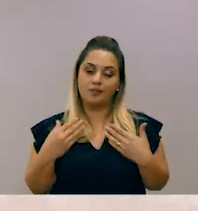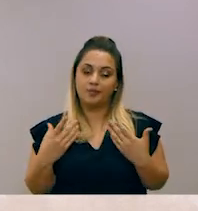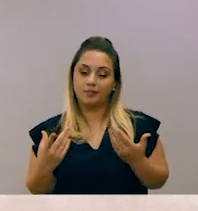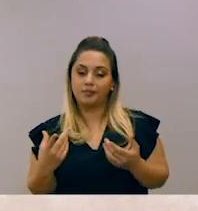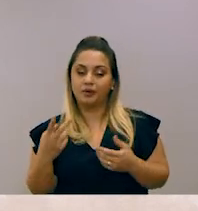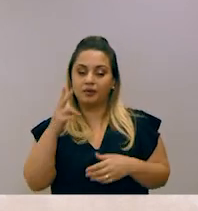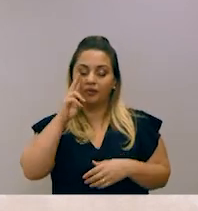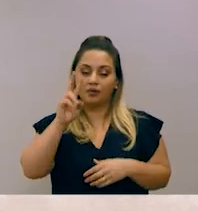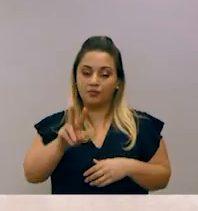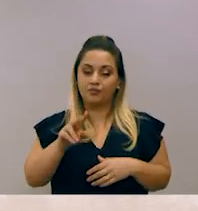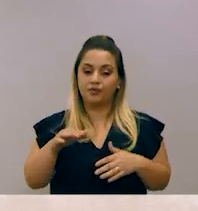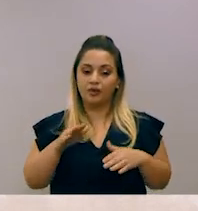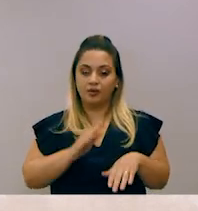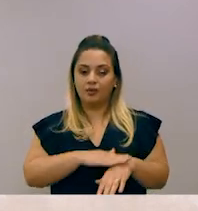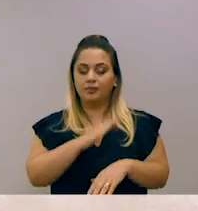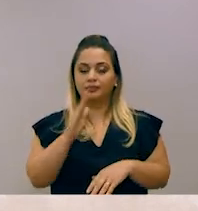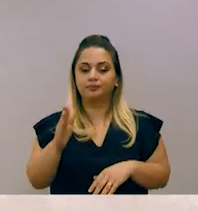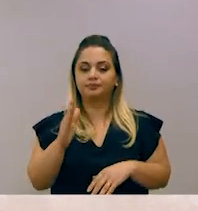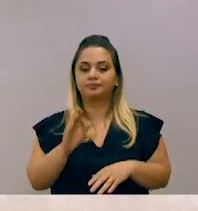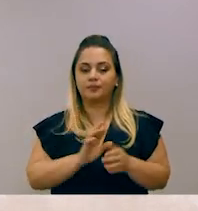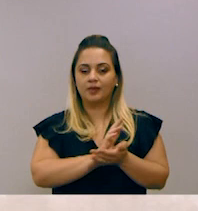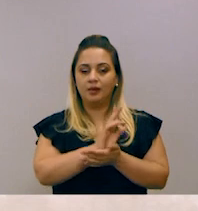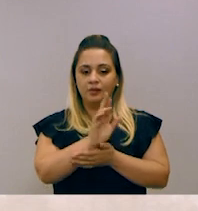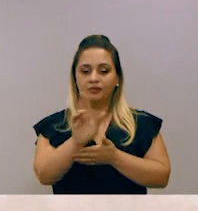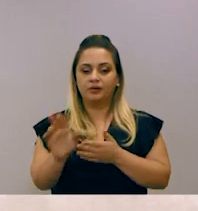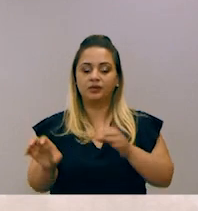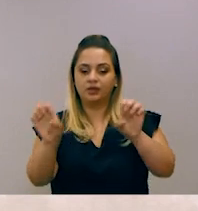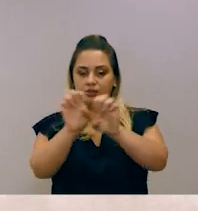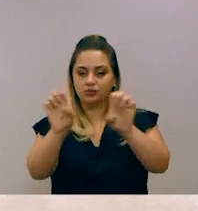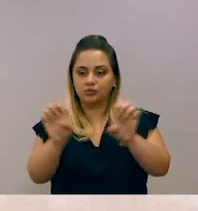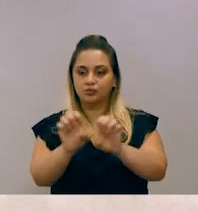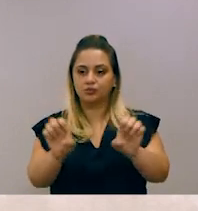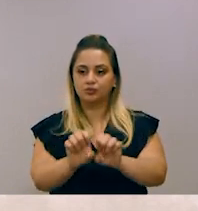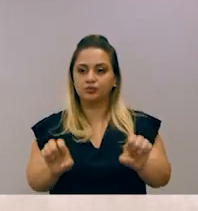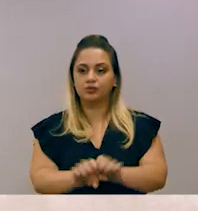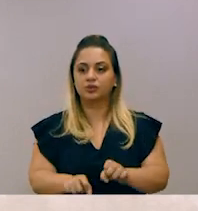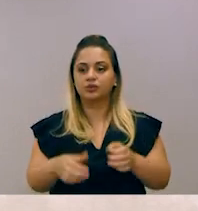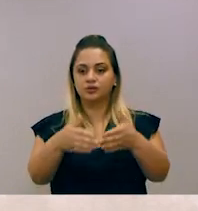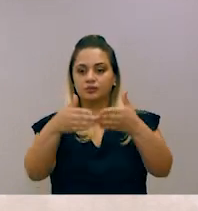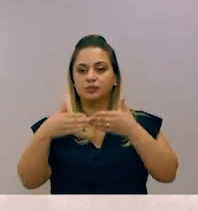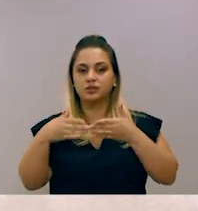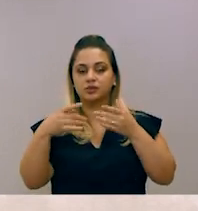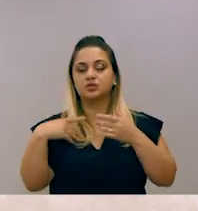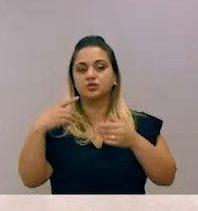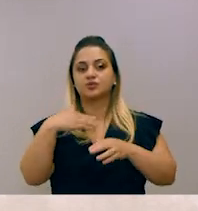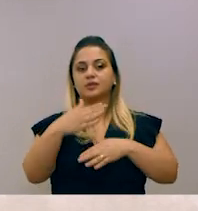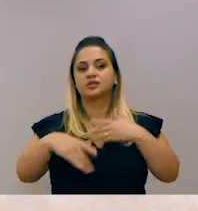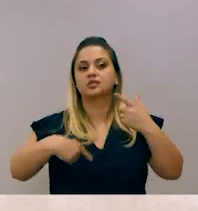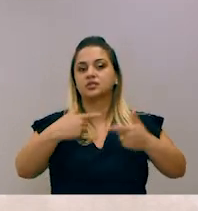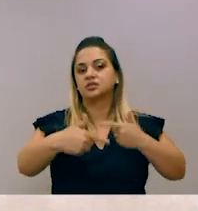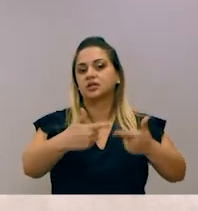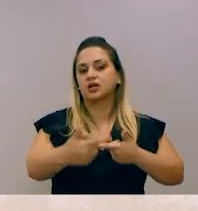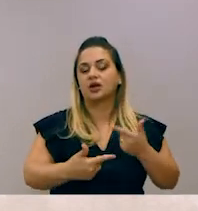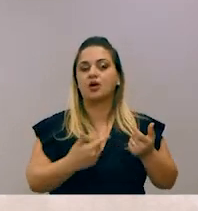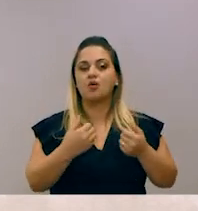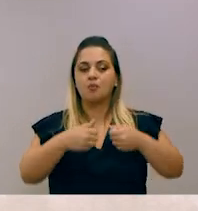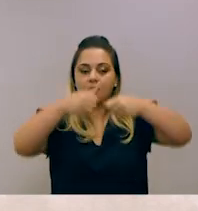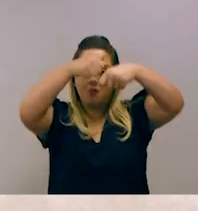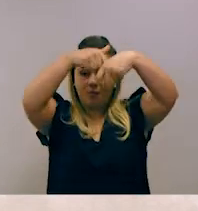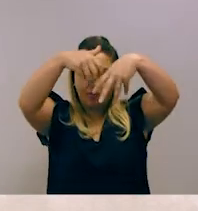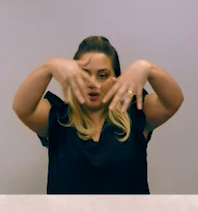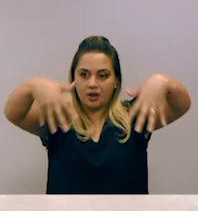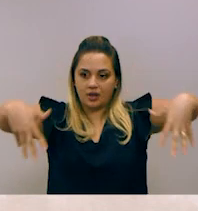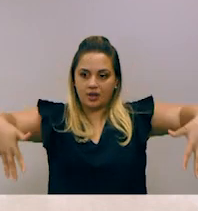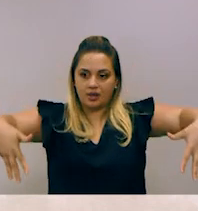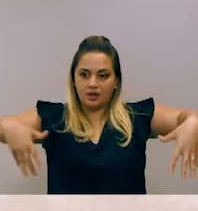put a magnifying glass in the different structures of petitions, we can structure what we call